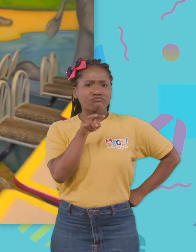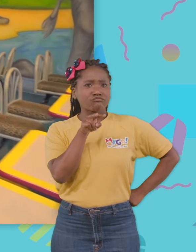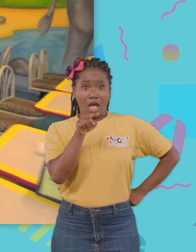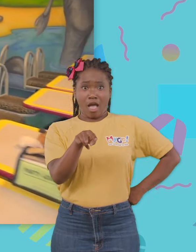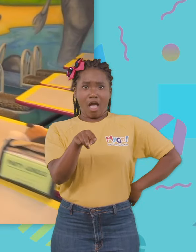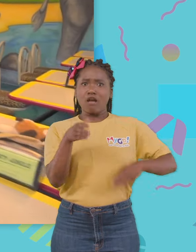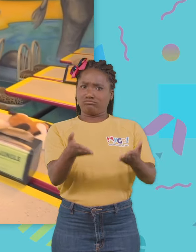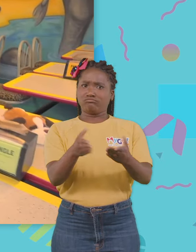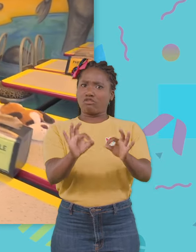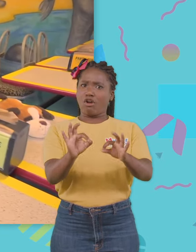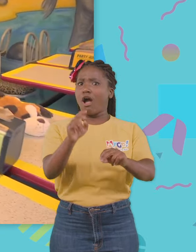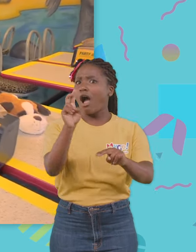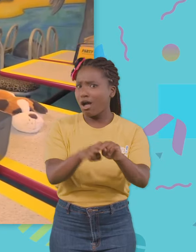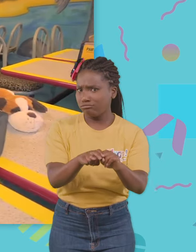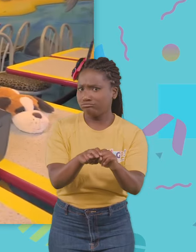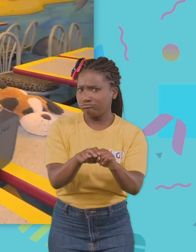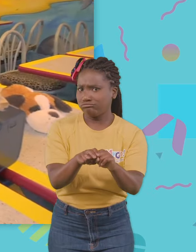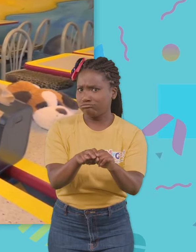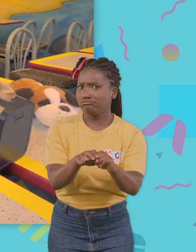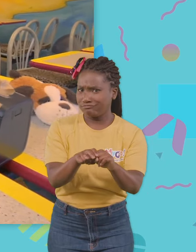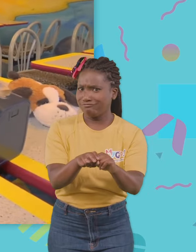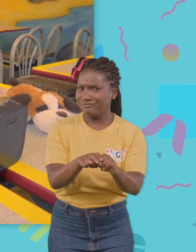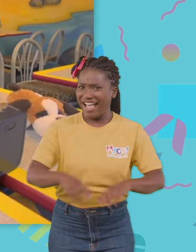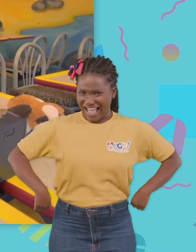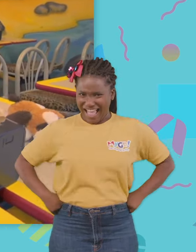How about right here?